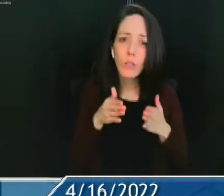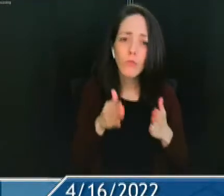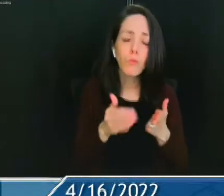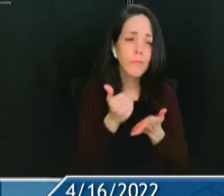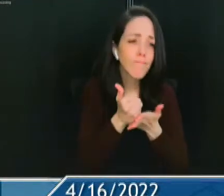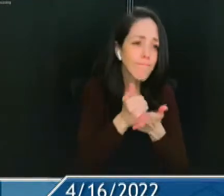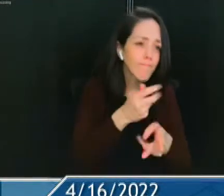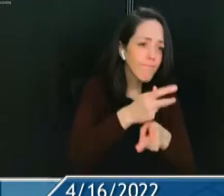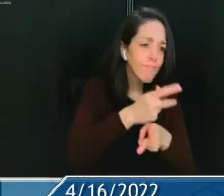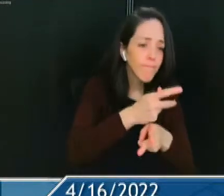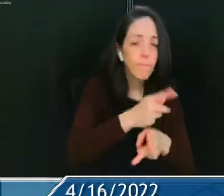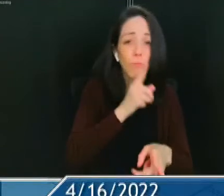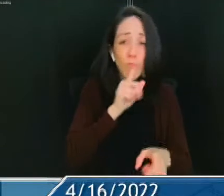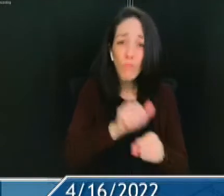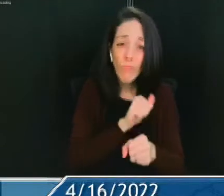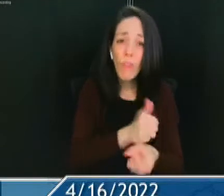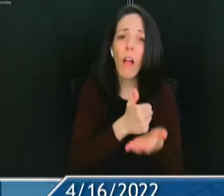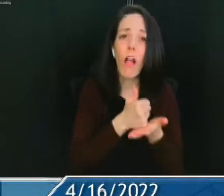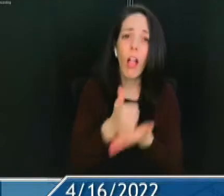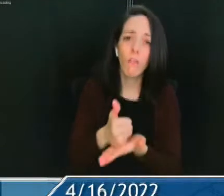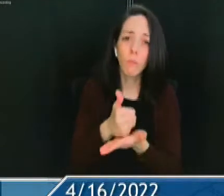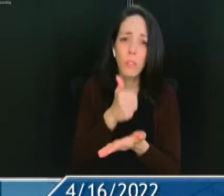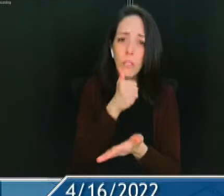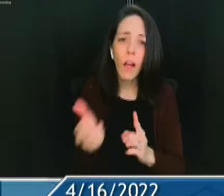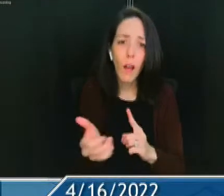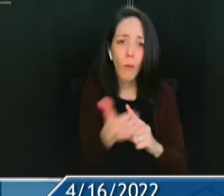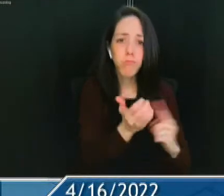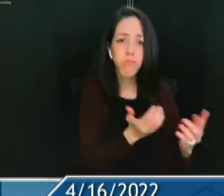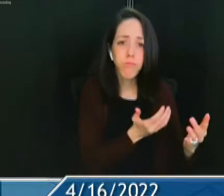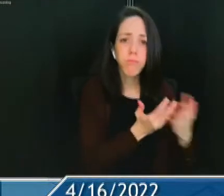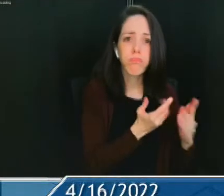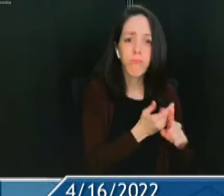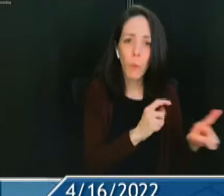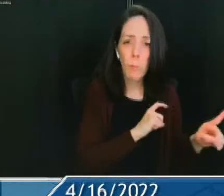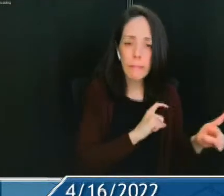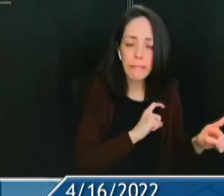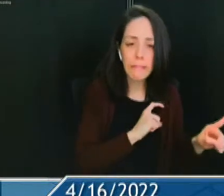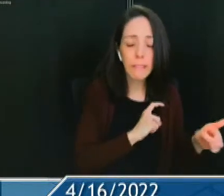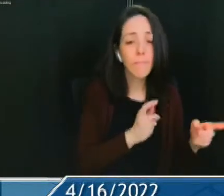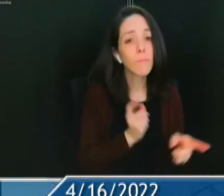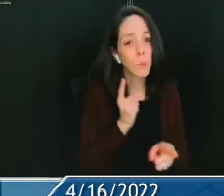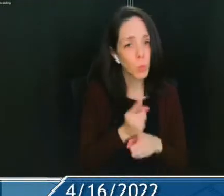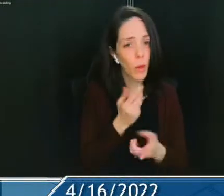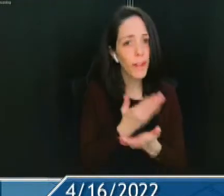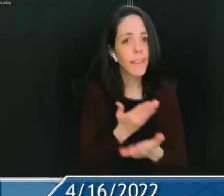Street Response citywide is simply the right thing to do. Thank you.